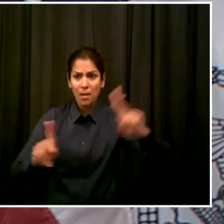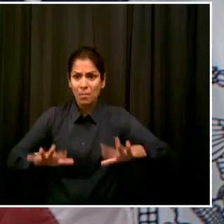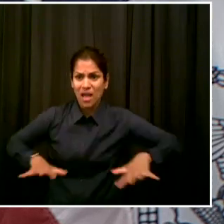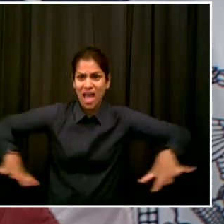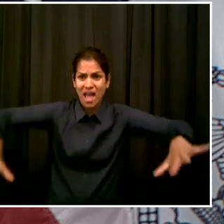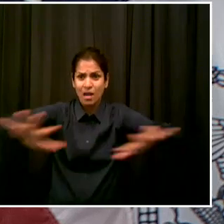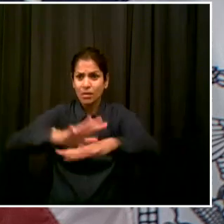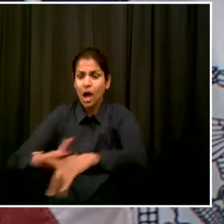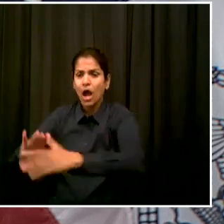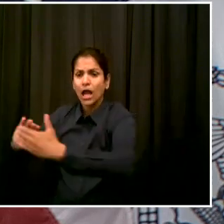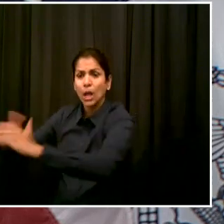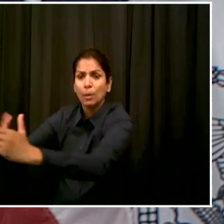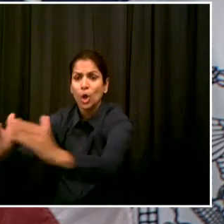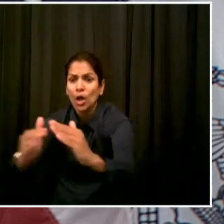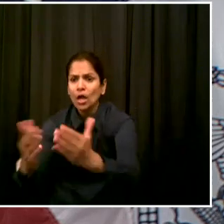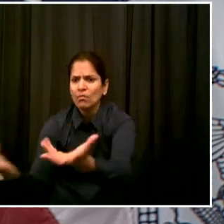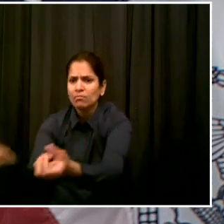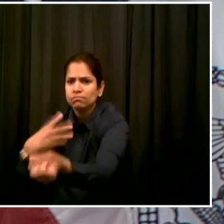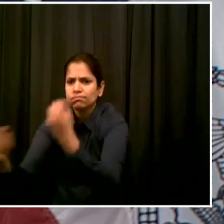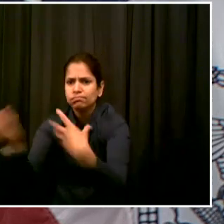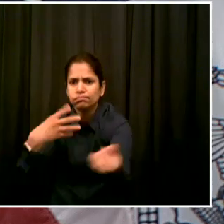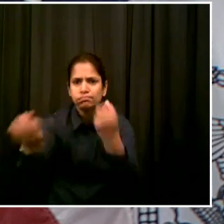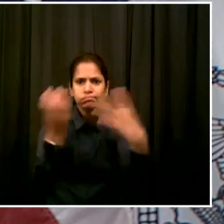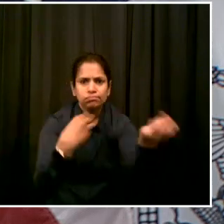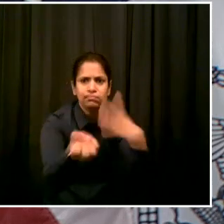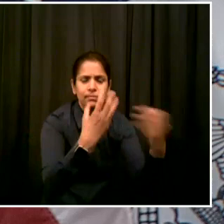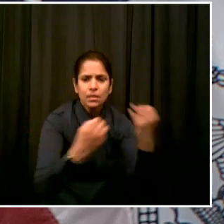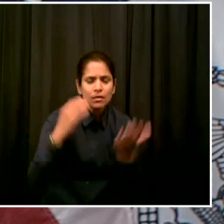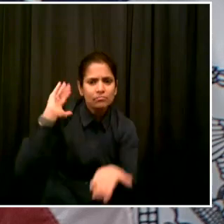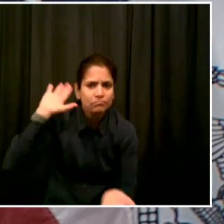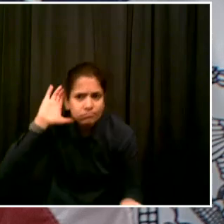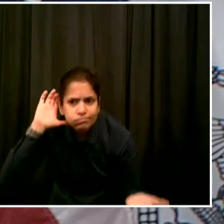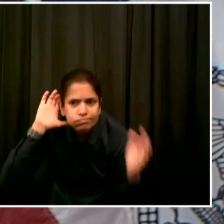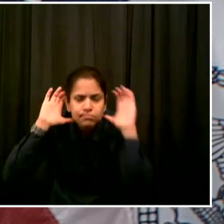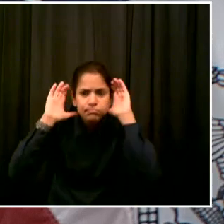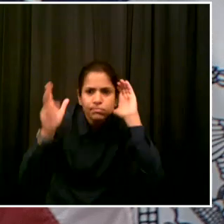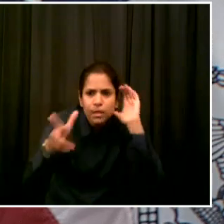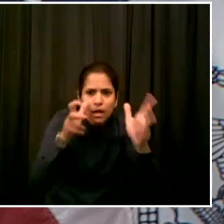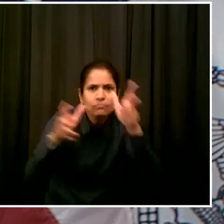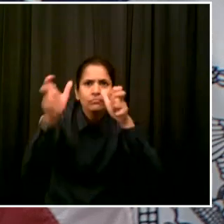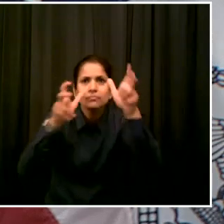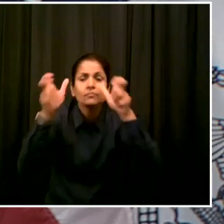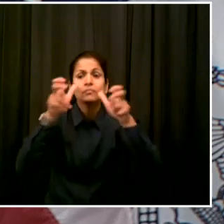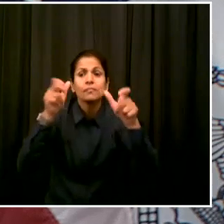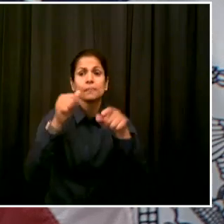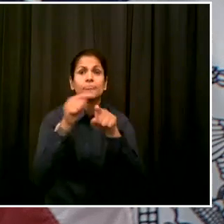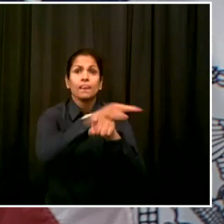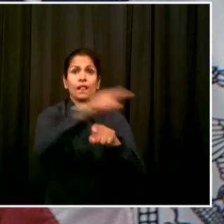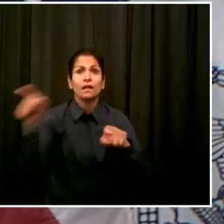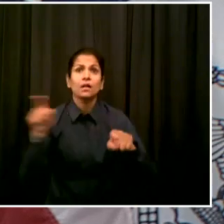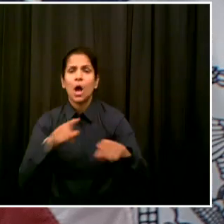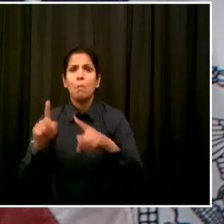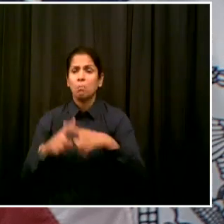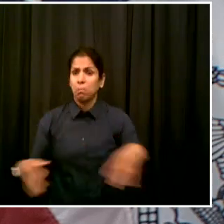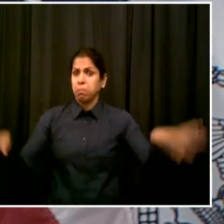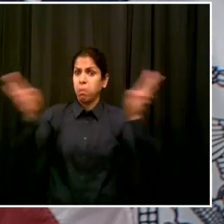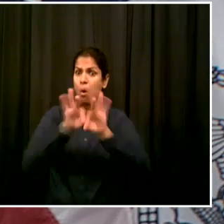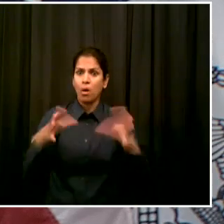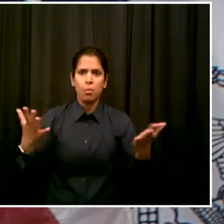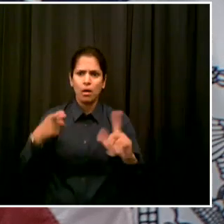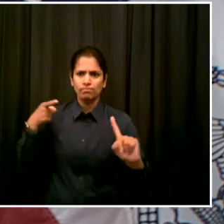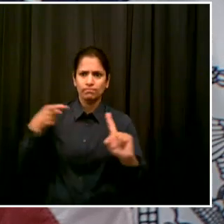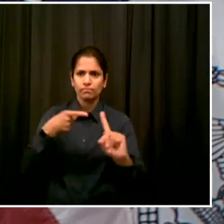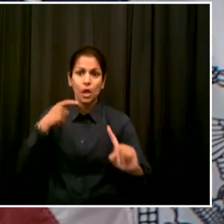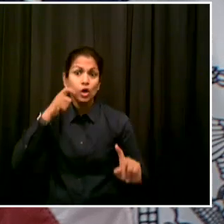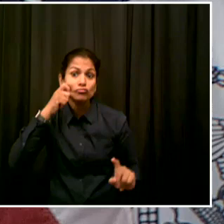it down very publicly, very openly, it's going to build trust in this city because people see change happening before their very